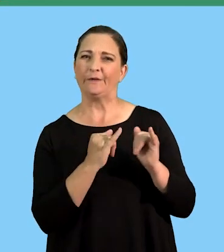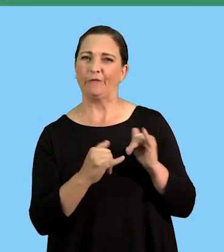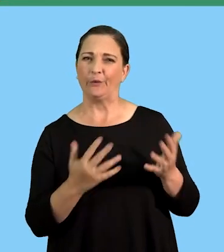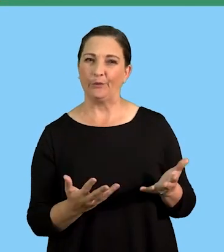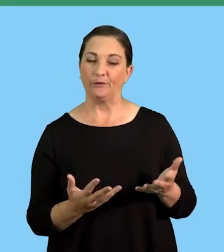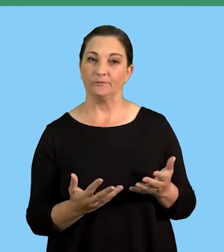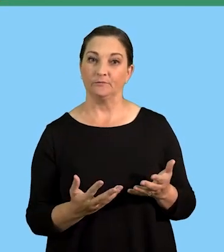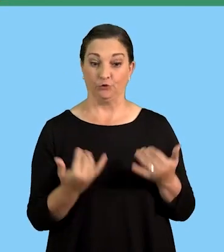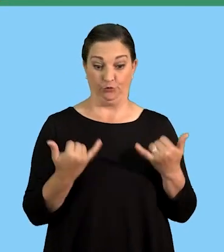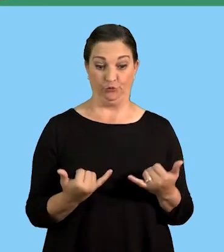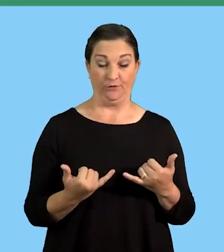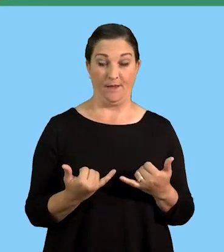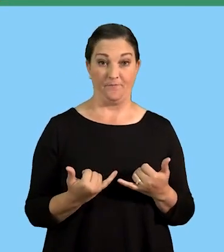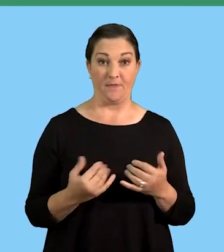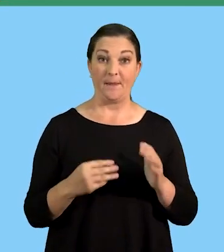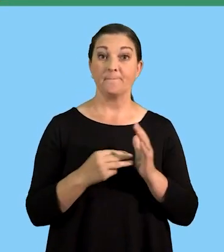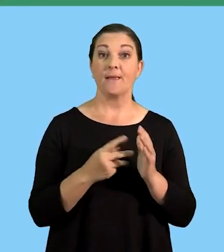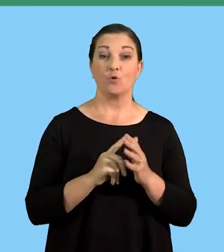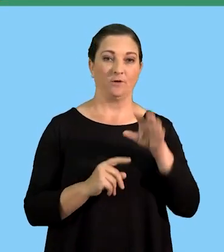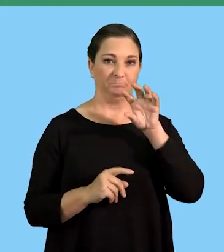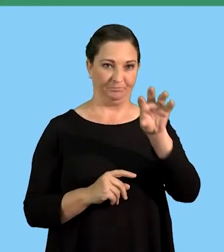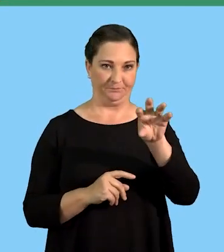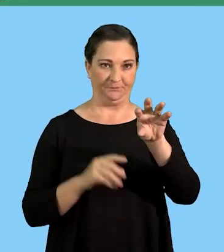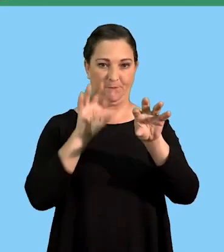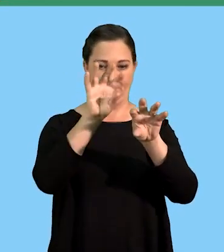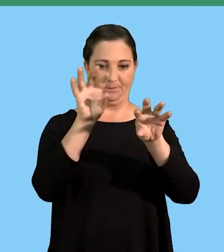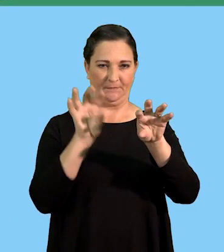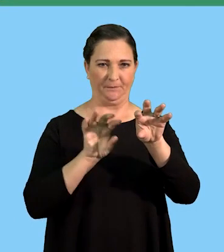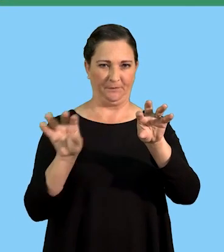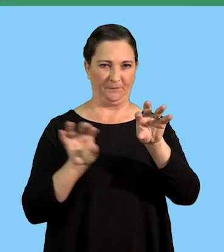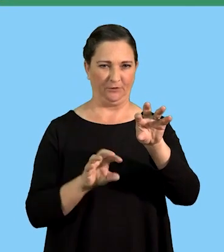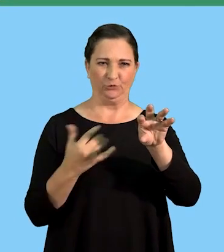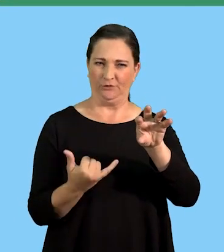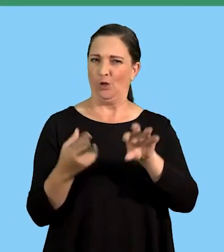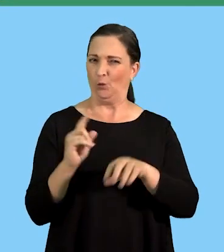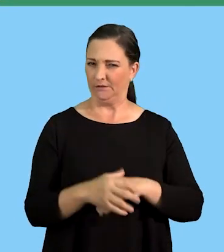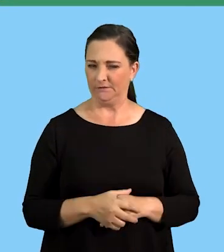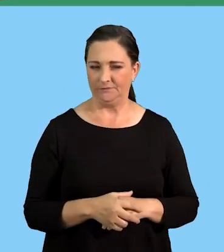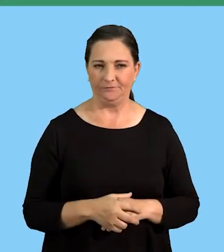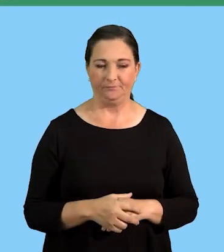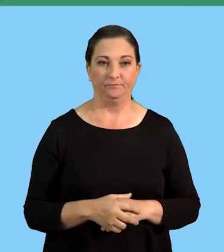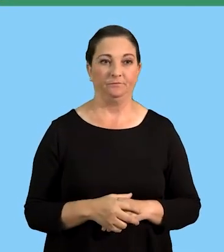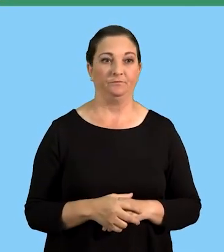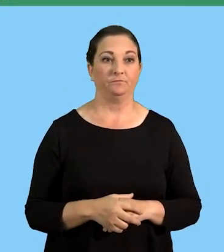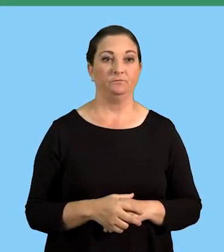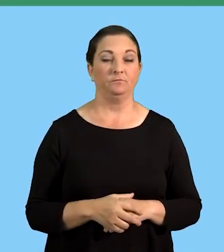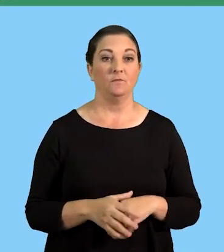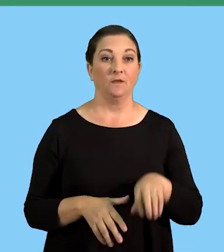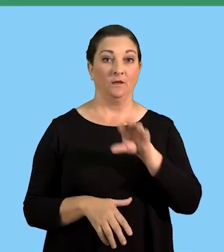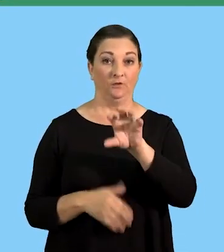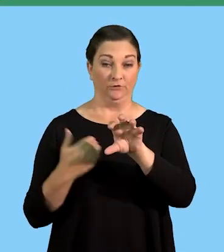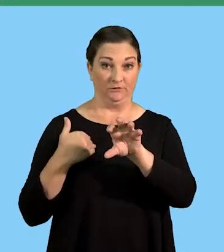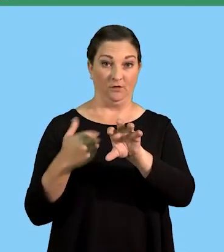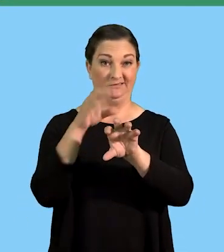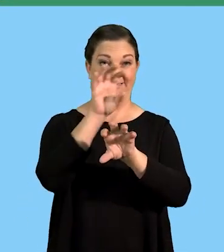Now, if we look at your concept map, this is what we are going to be covering today. We will look at